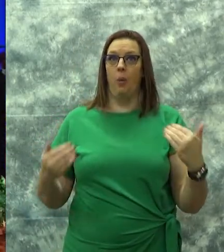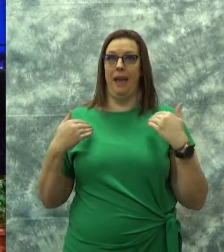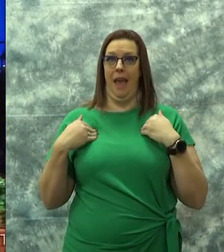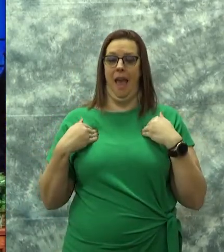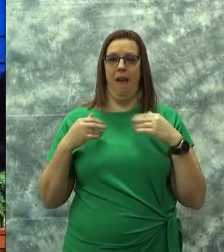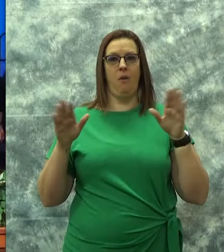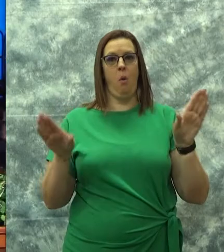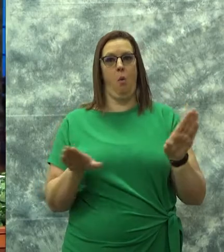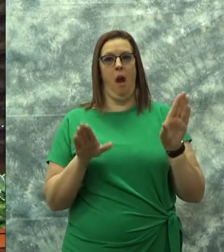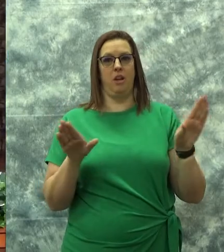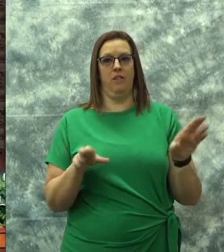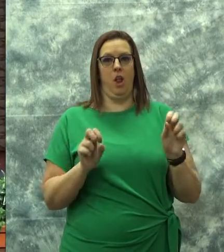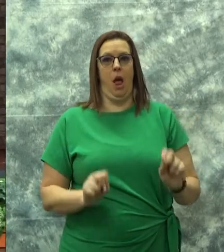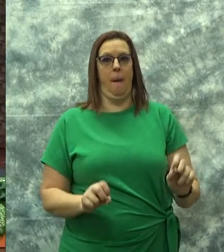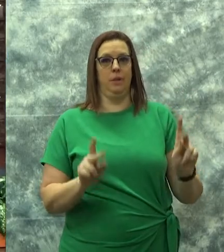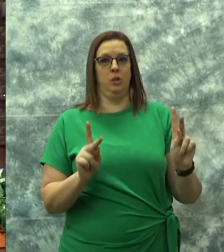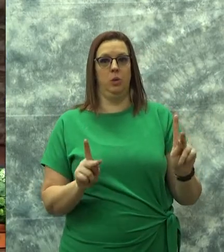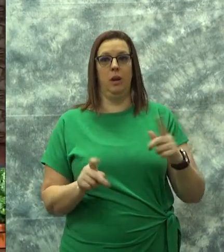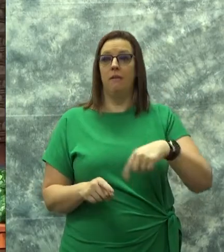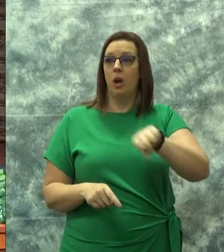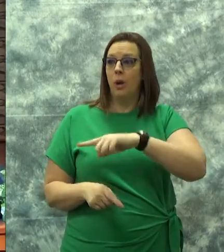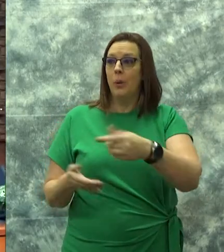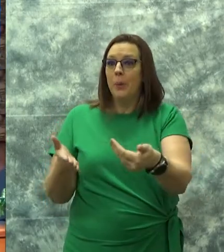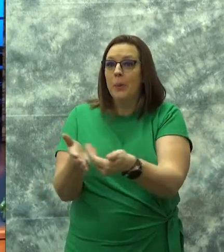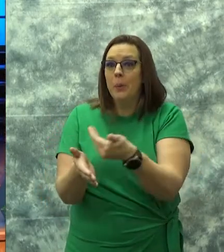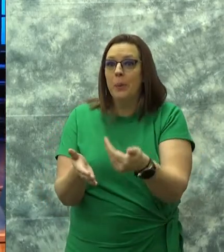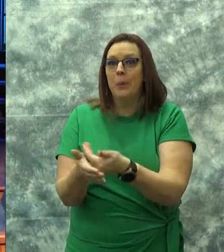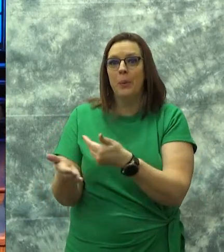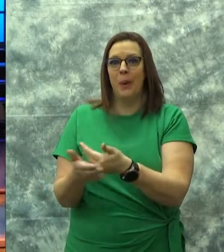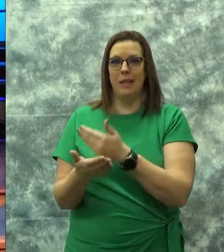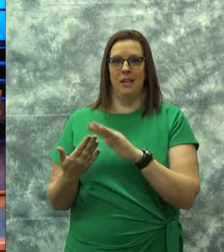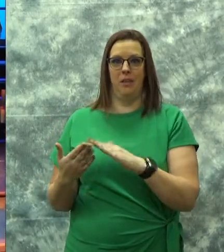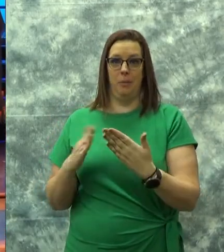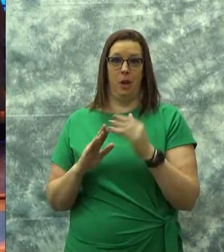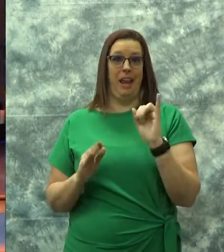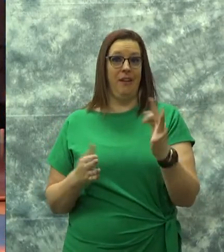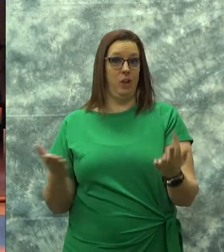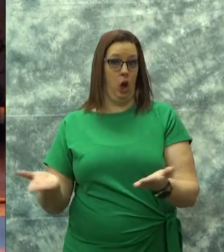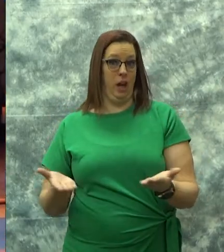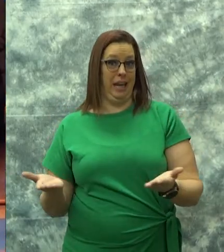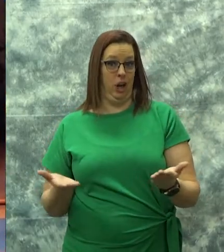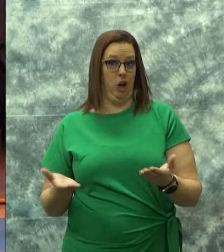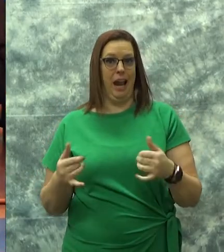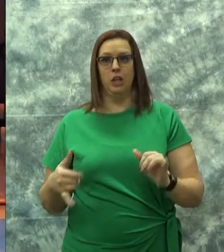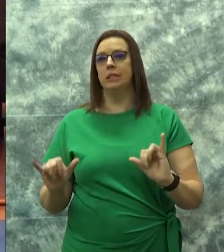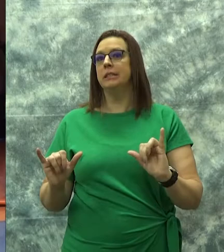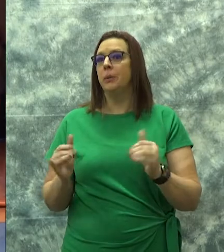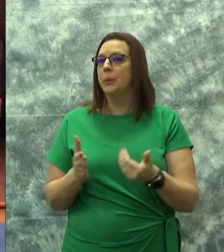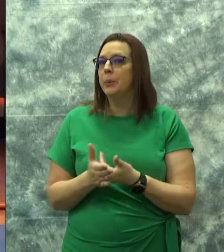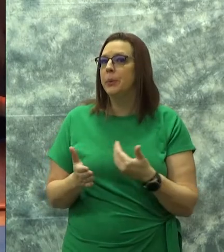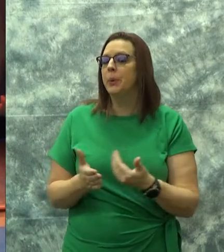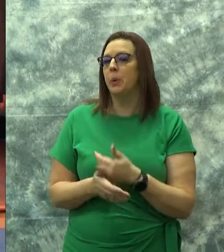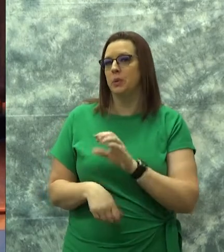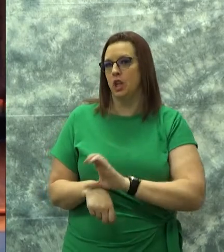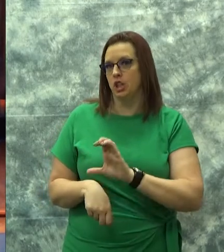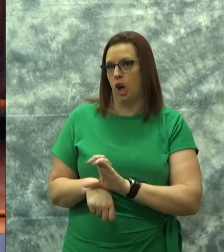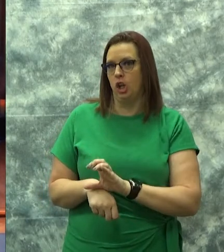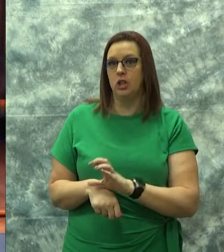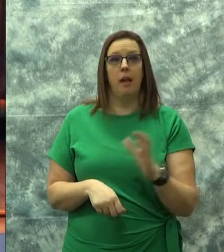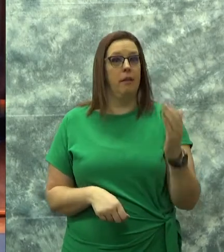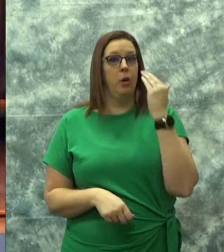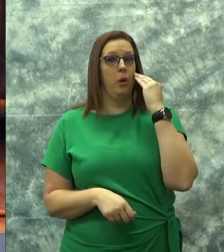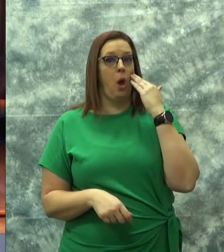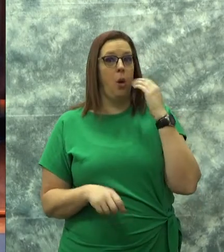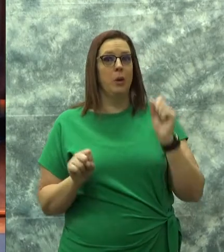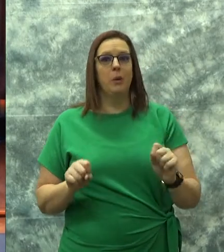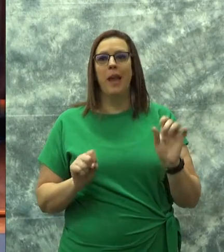we have a wonderful opportunity for those of you who are brand new to our community. If you're here in the room and you're still fairly new to Mile